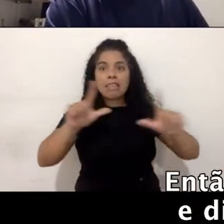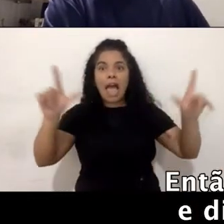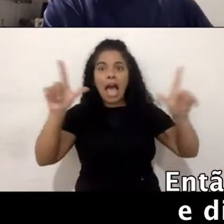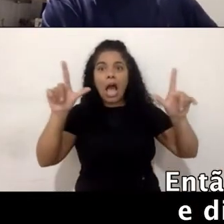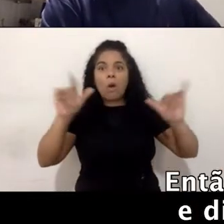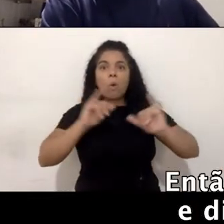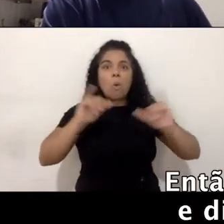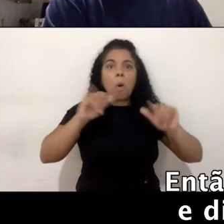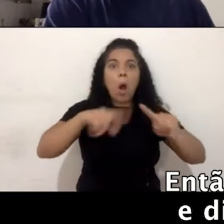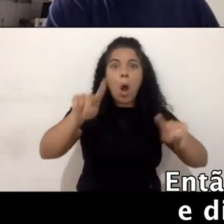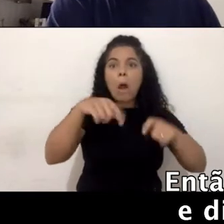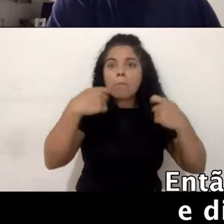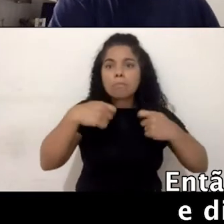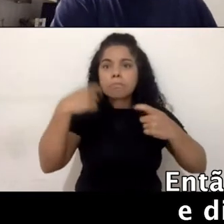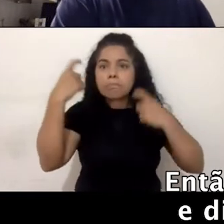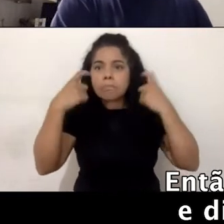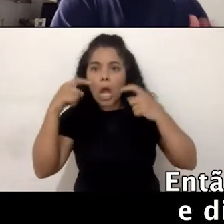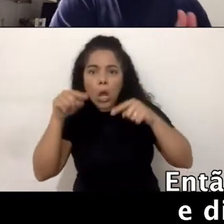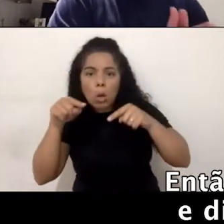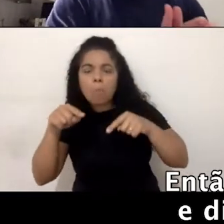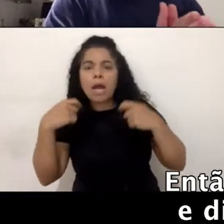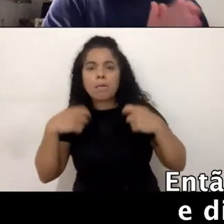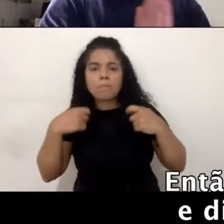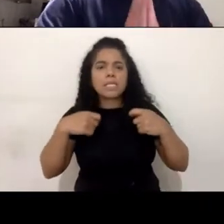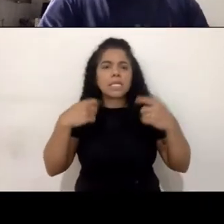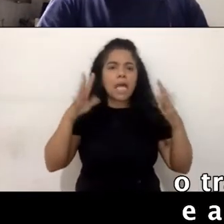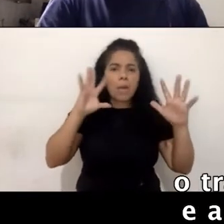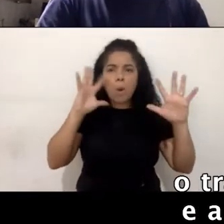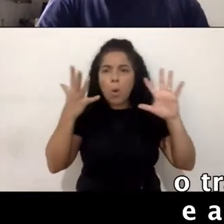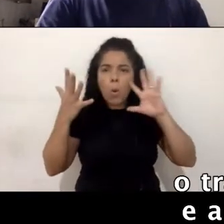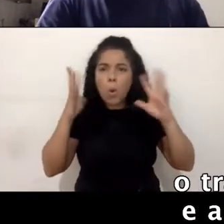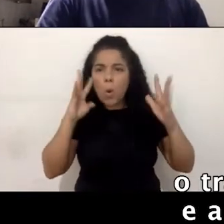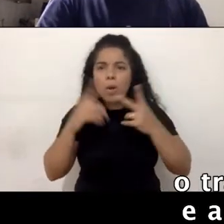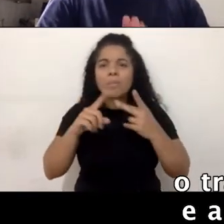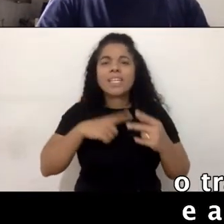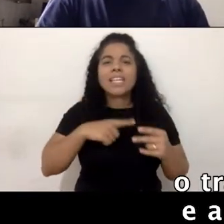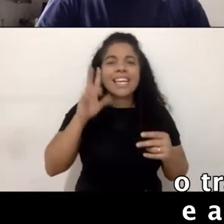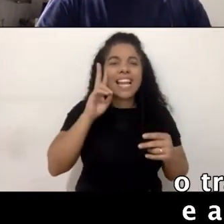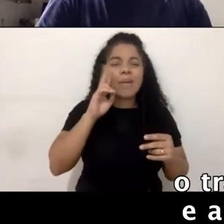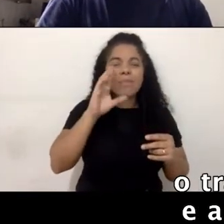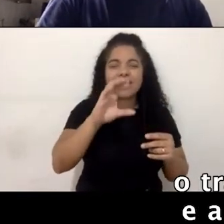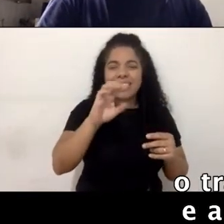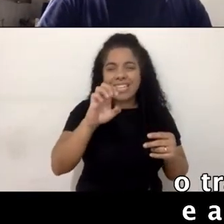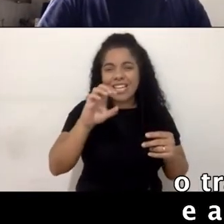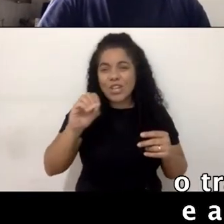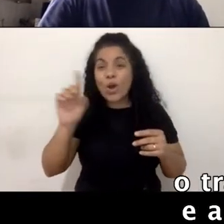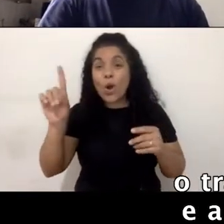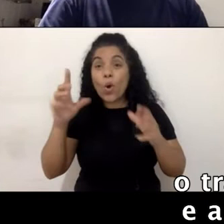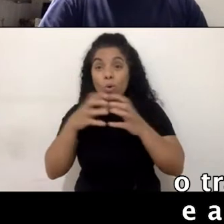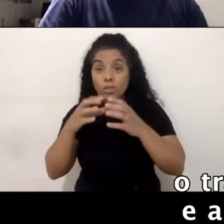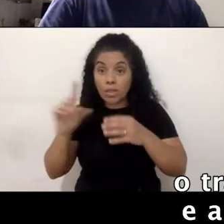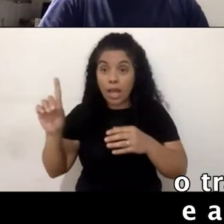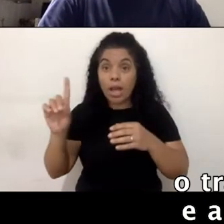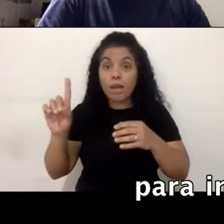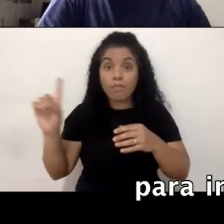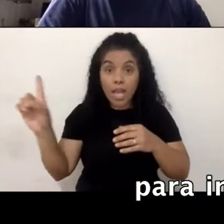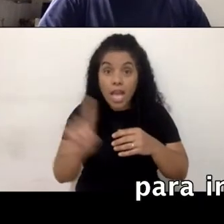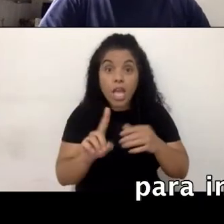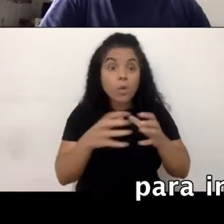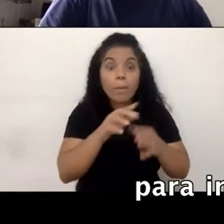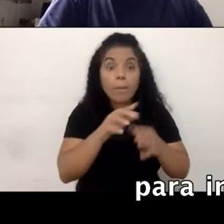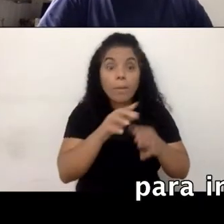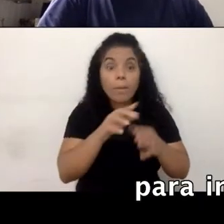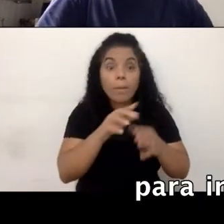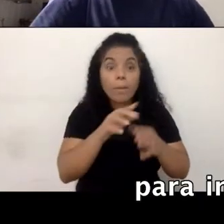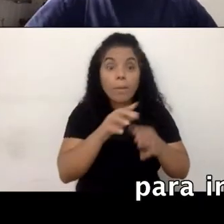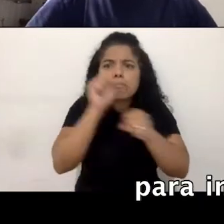remember the CIO came to our team and said, look, we need to stop the work that's going on right now, and we need to prioritize making a plan to roll out